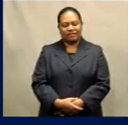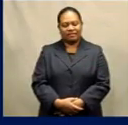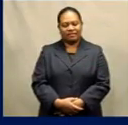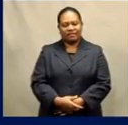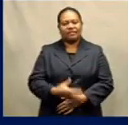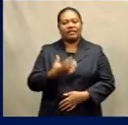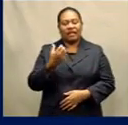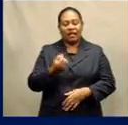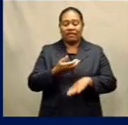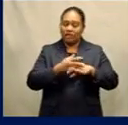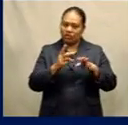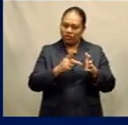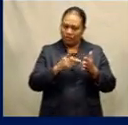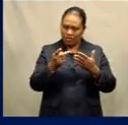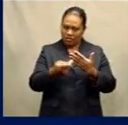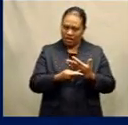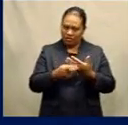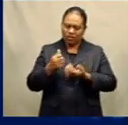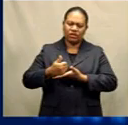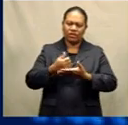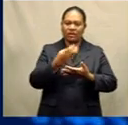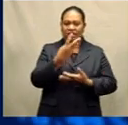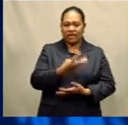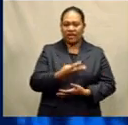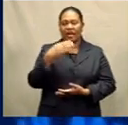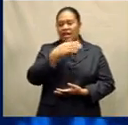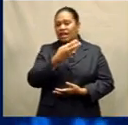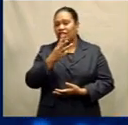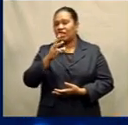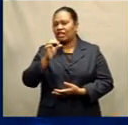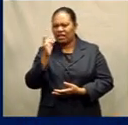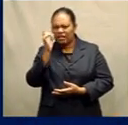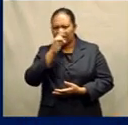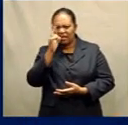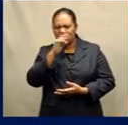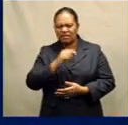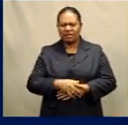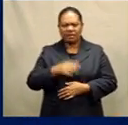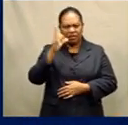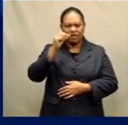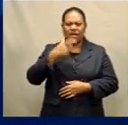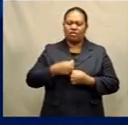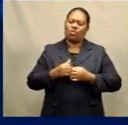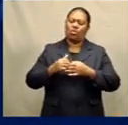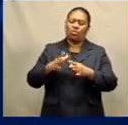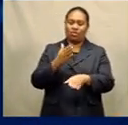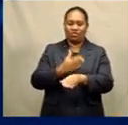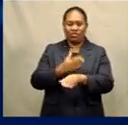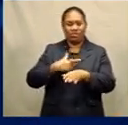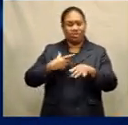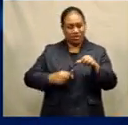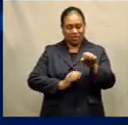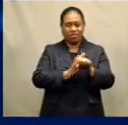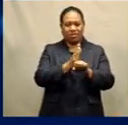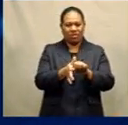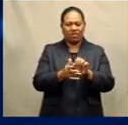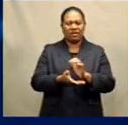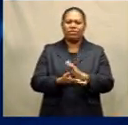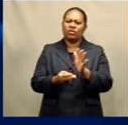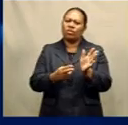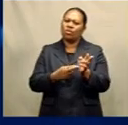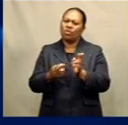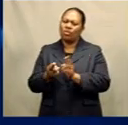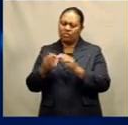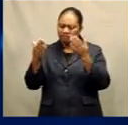There is a new program to support 330 Fijians who have lost their jobs due to the pandemic and are returning to rural areas